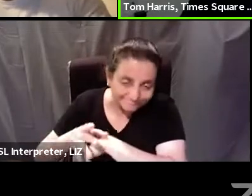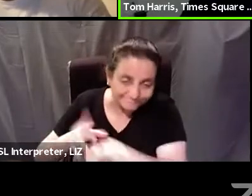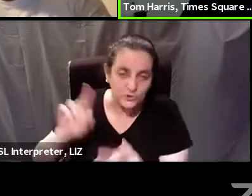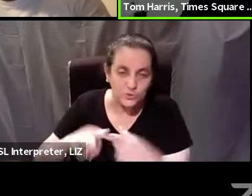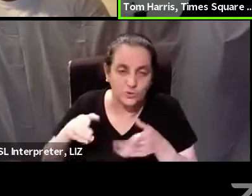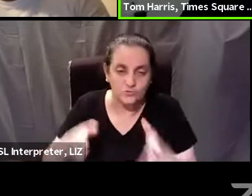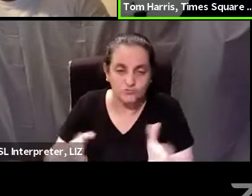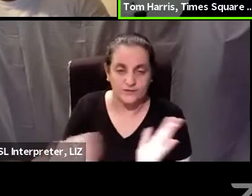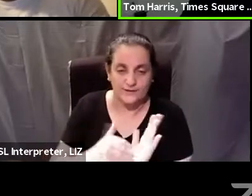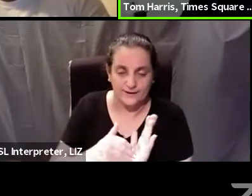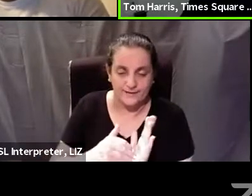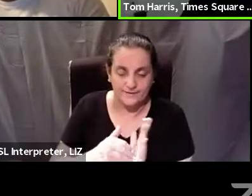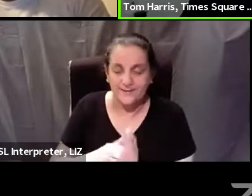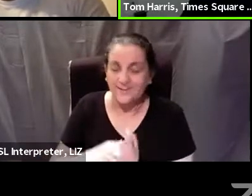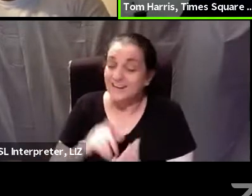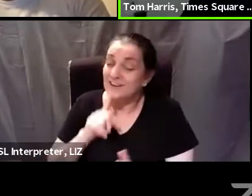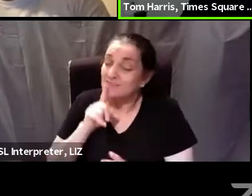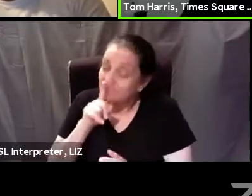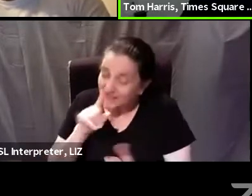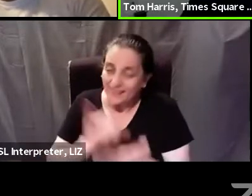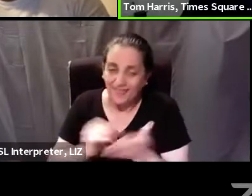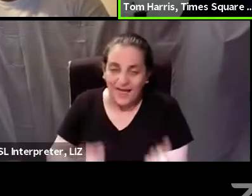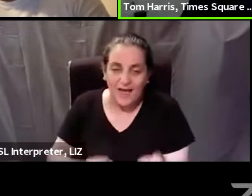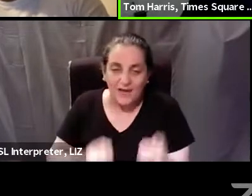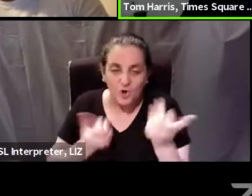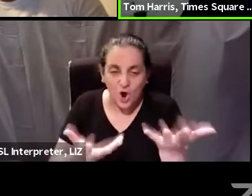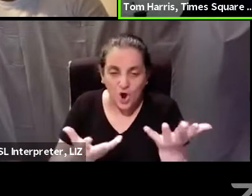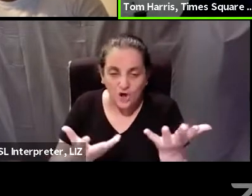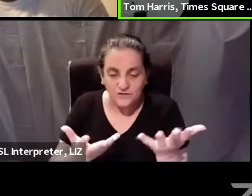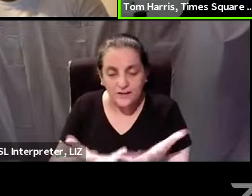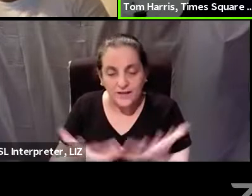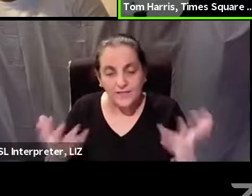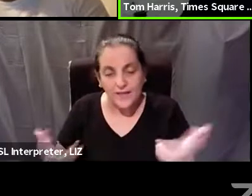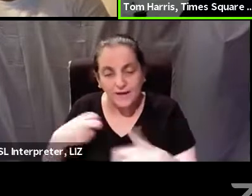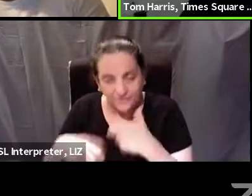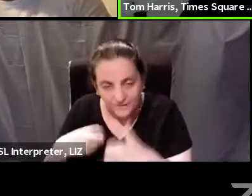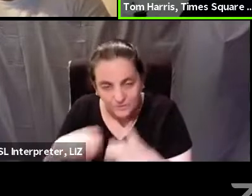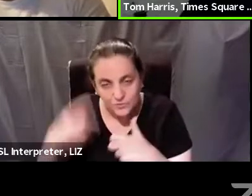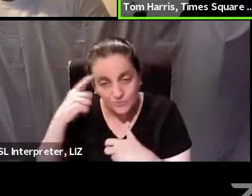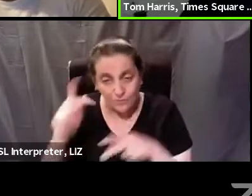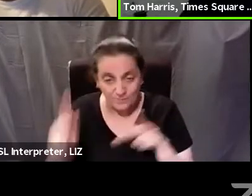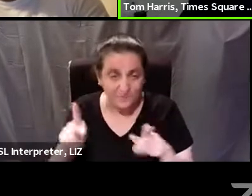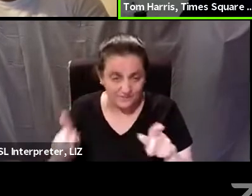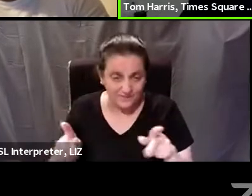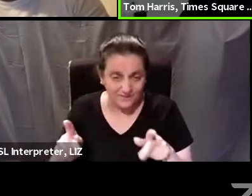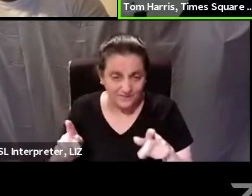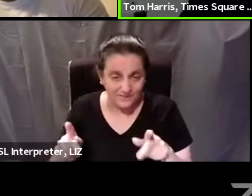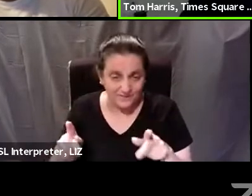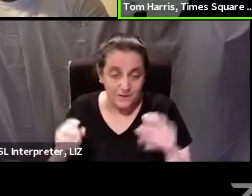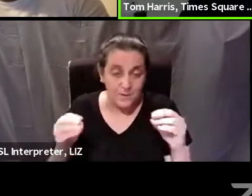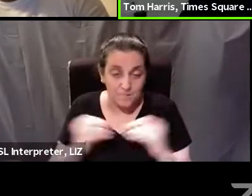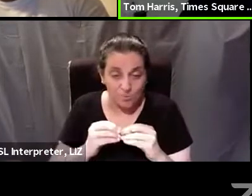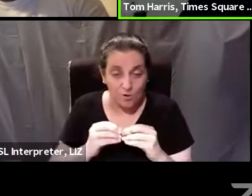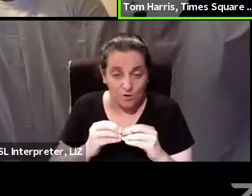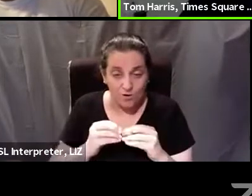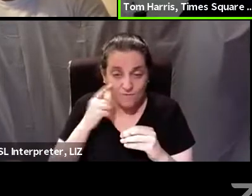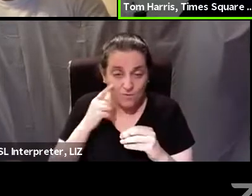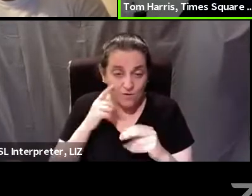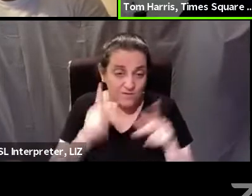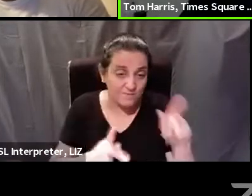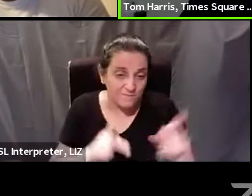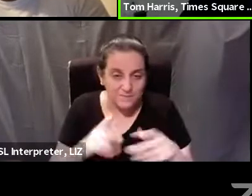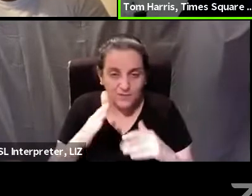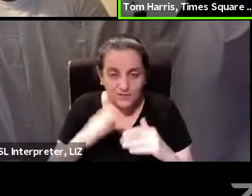And that really caused a lot of issues for them, more so for them than for